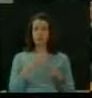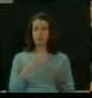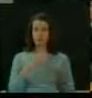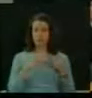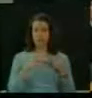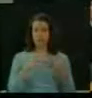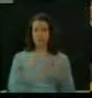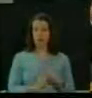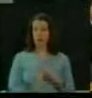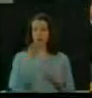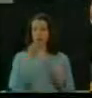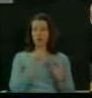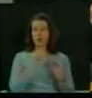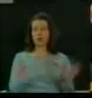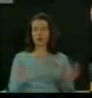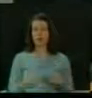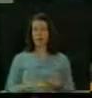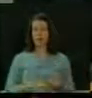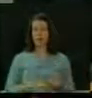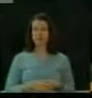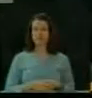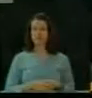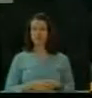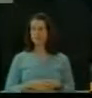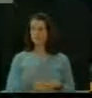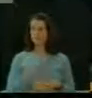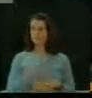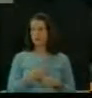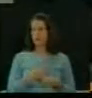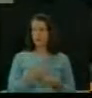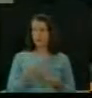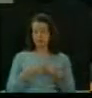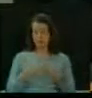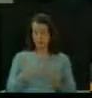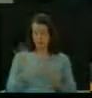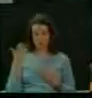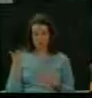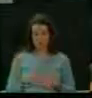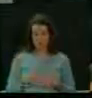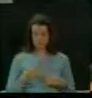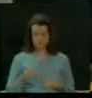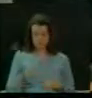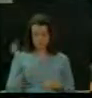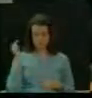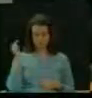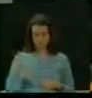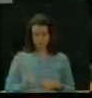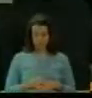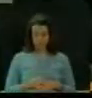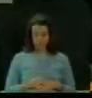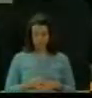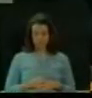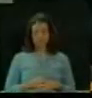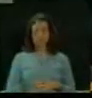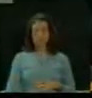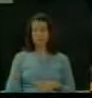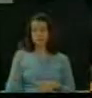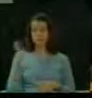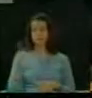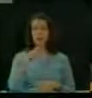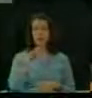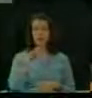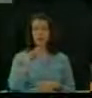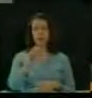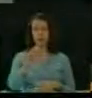if we want to clarify it. So I'd like to make that a substitute motion. I second. Second by Commissioner